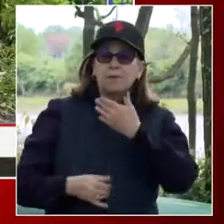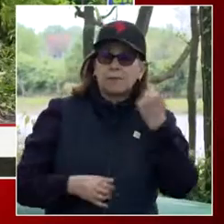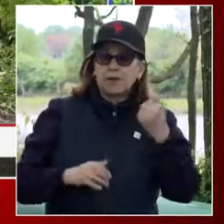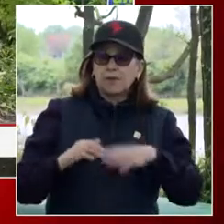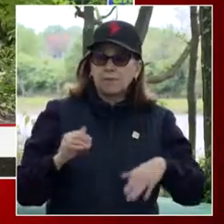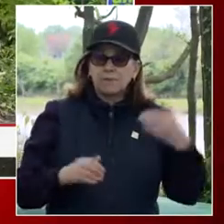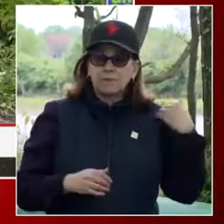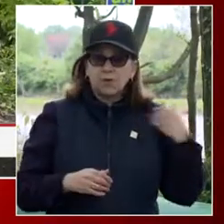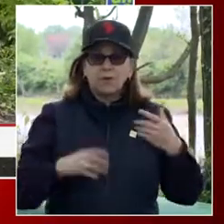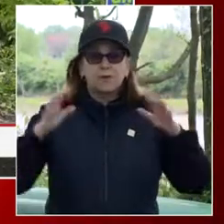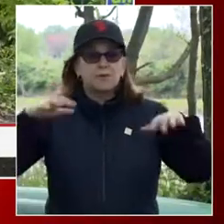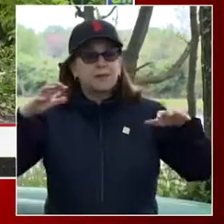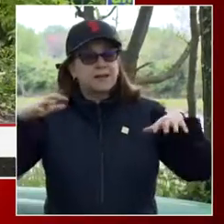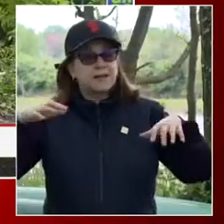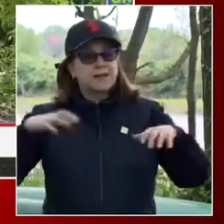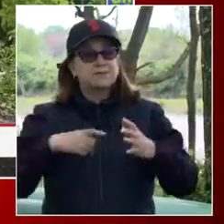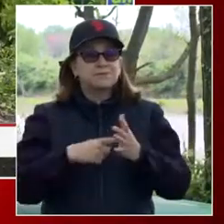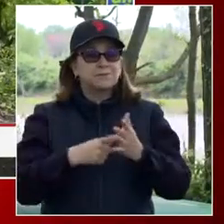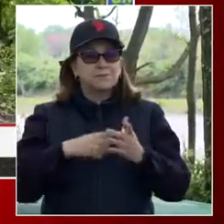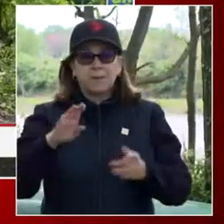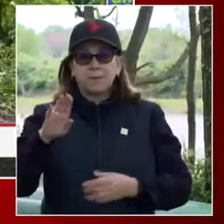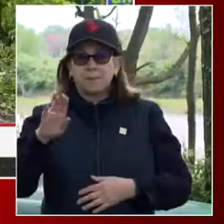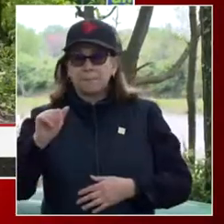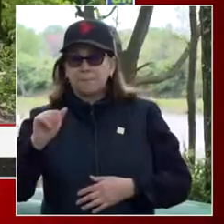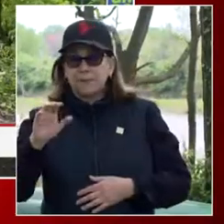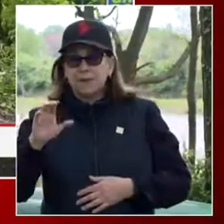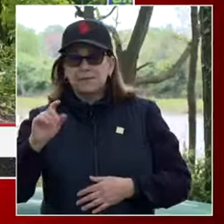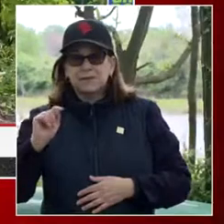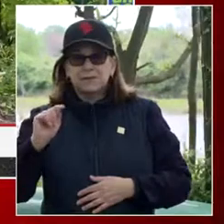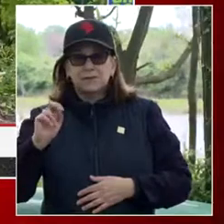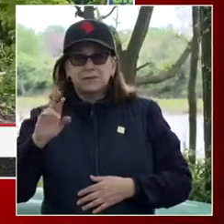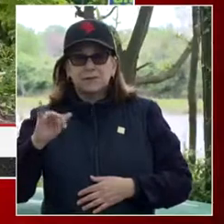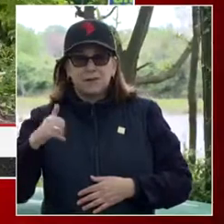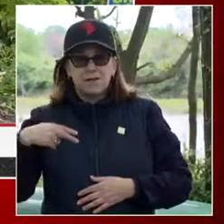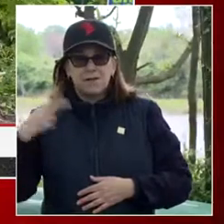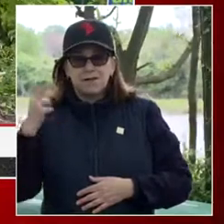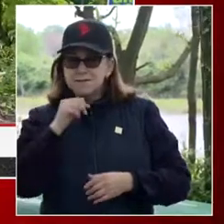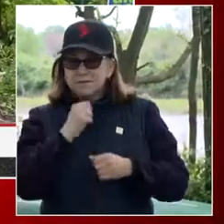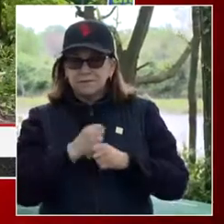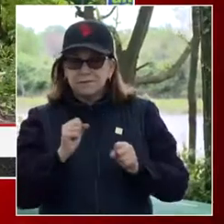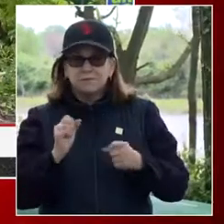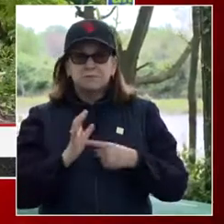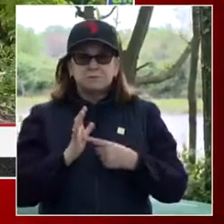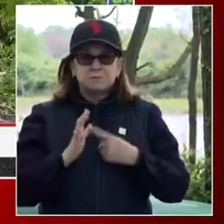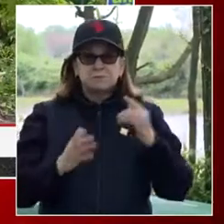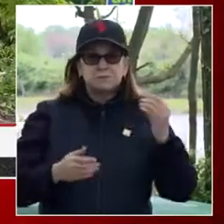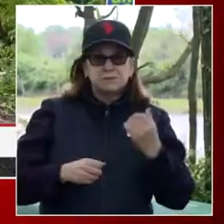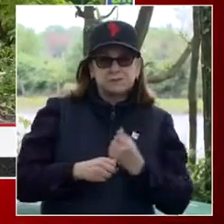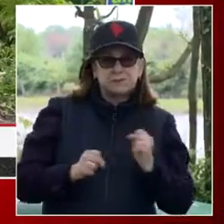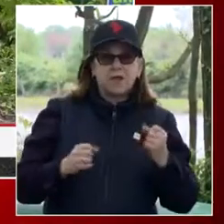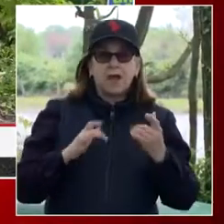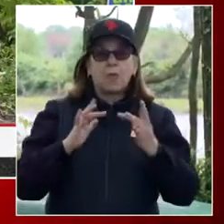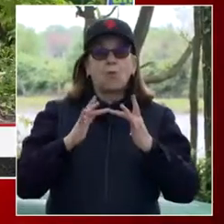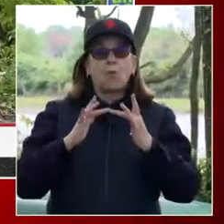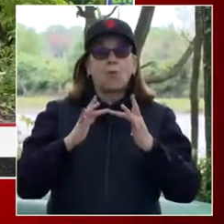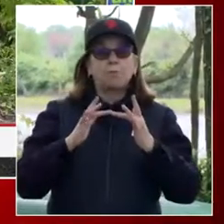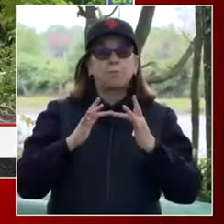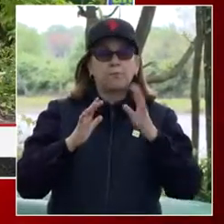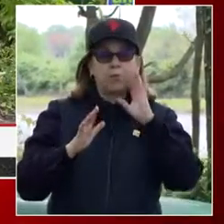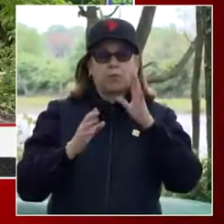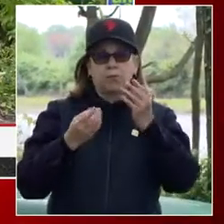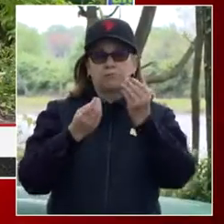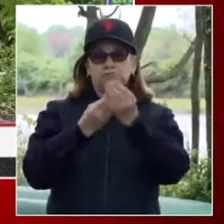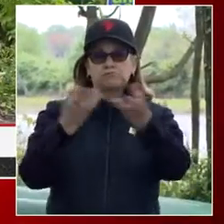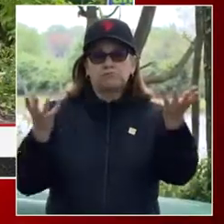rain, sometimes it's not as safe. So we will keep that on our website of what days are safer than others.